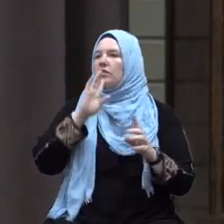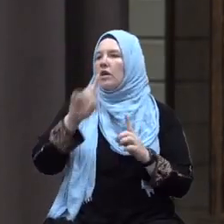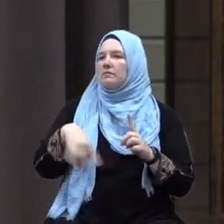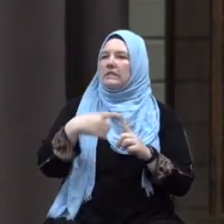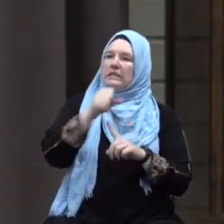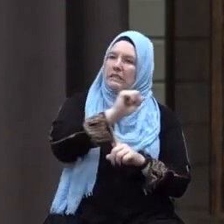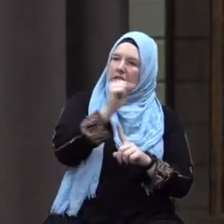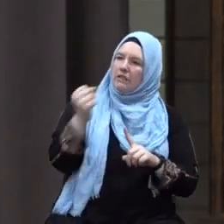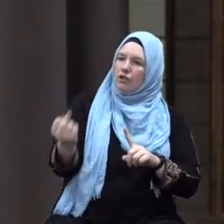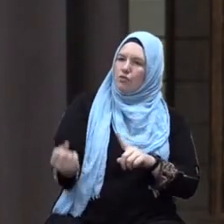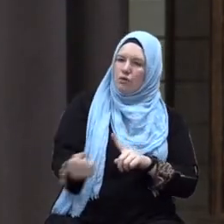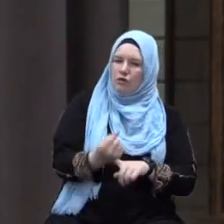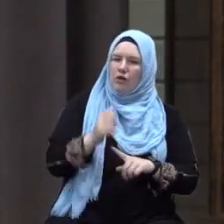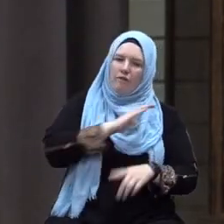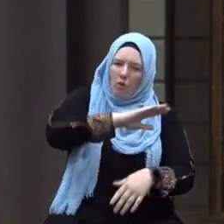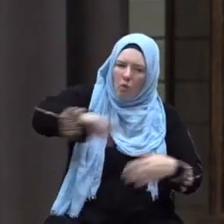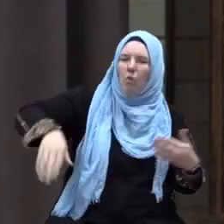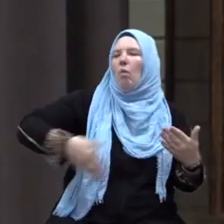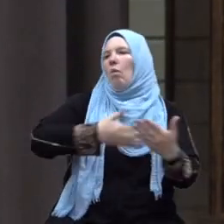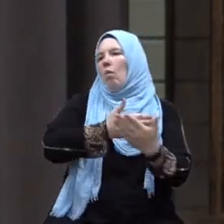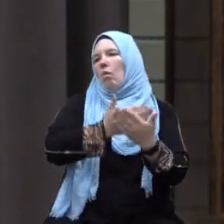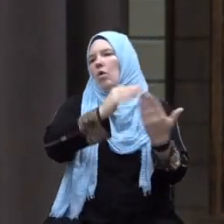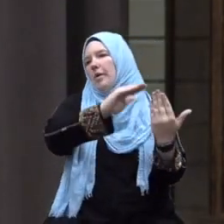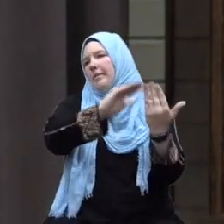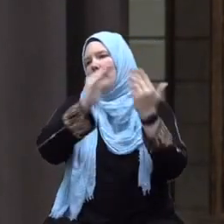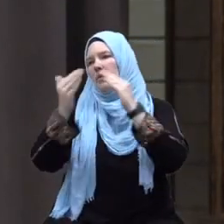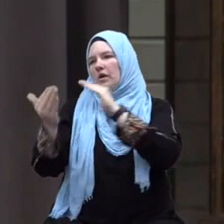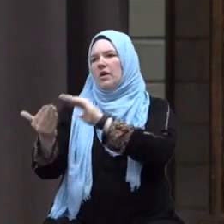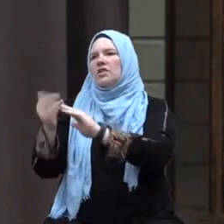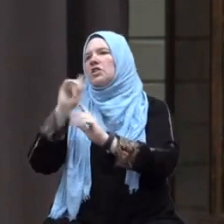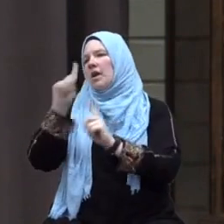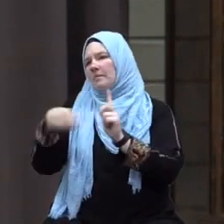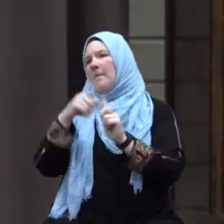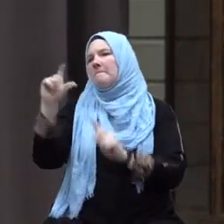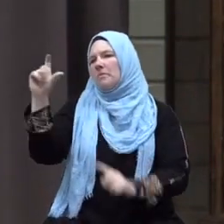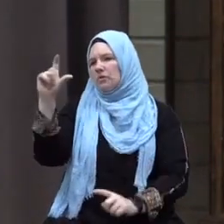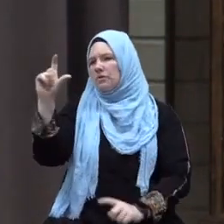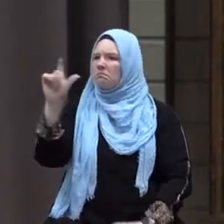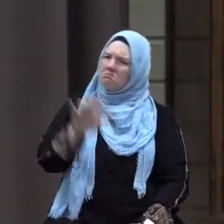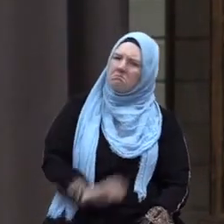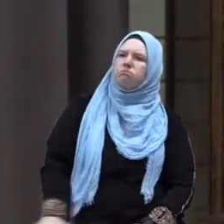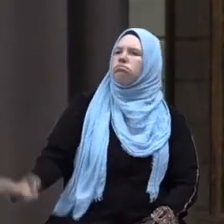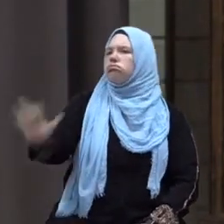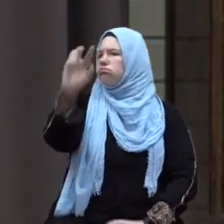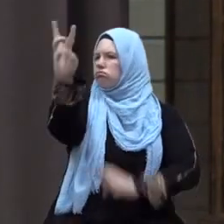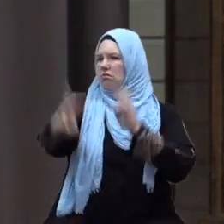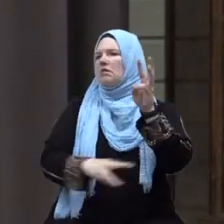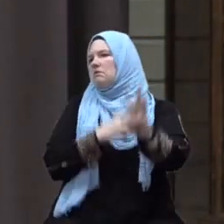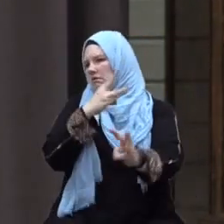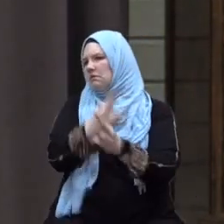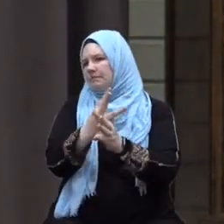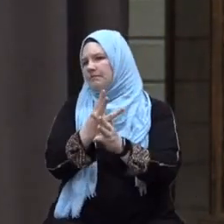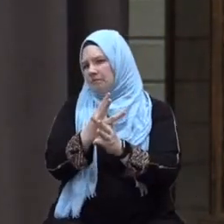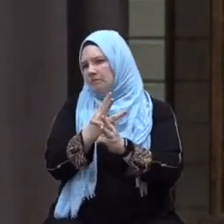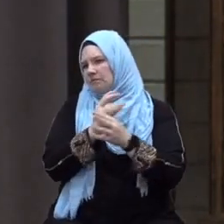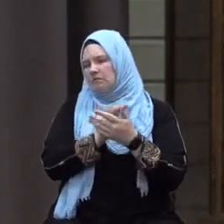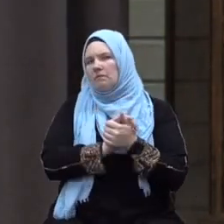and the way our ummah is living, I'm talking about the Muslim ummah, you find